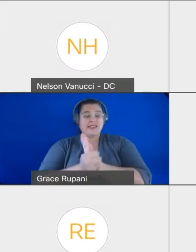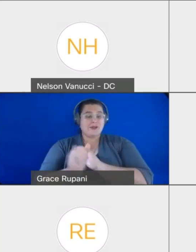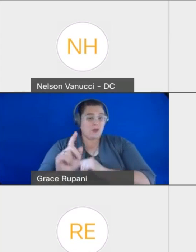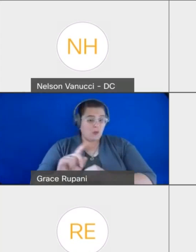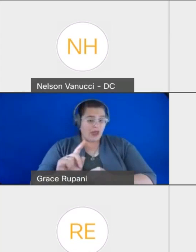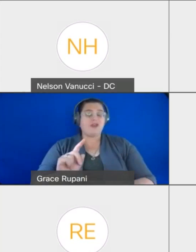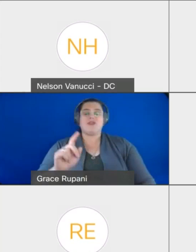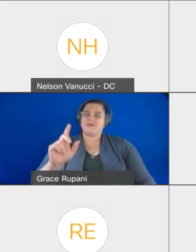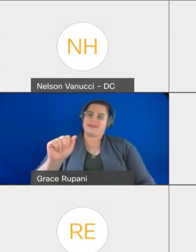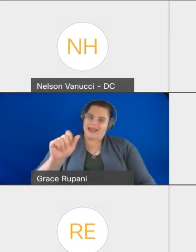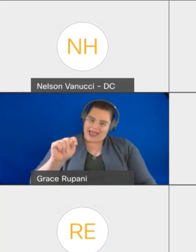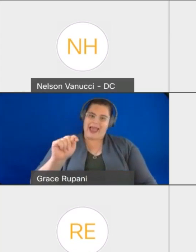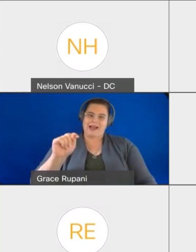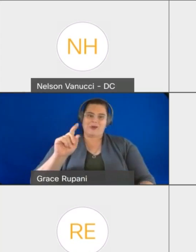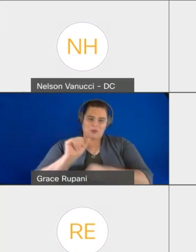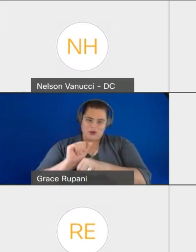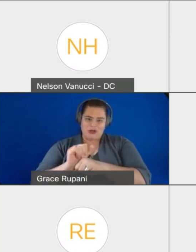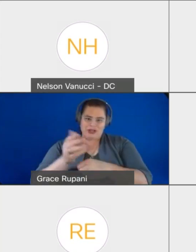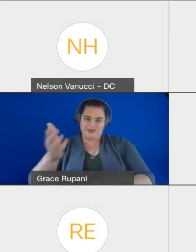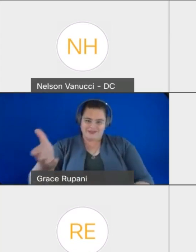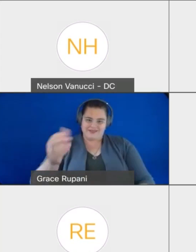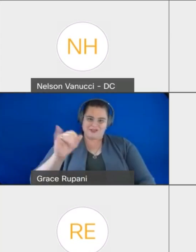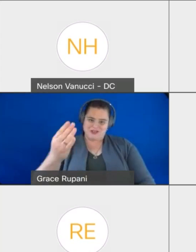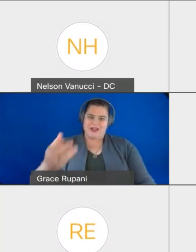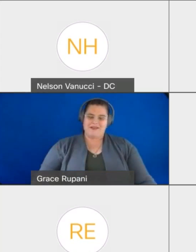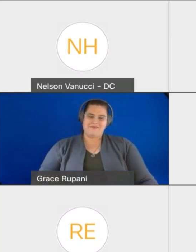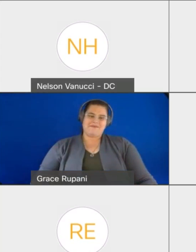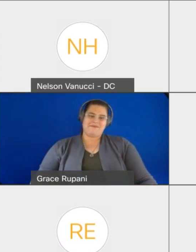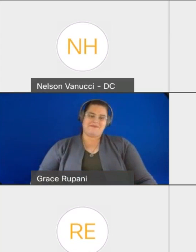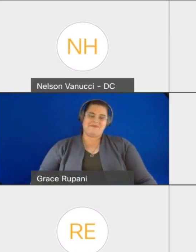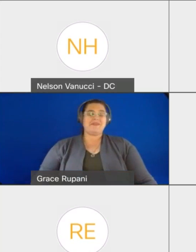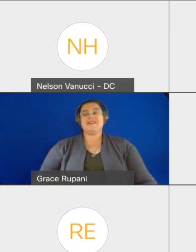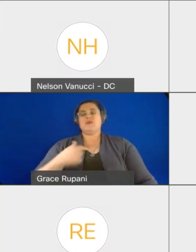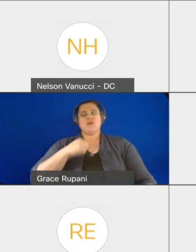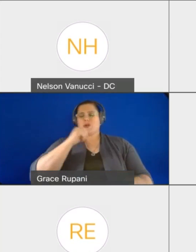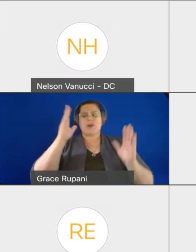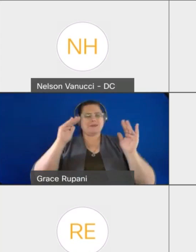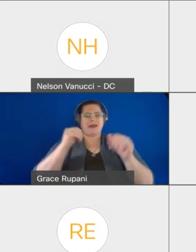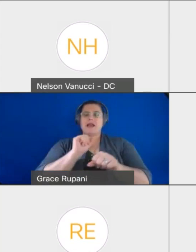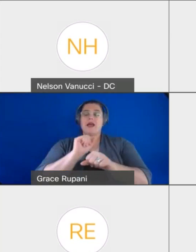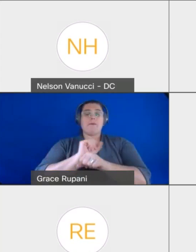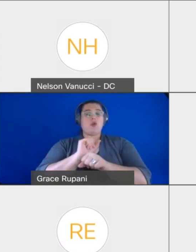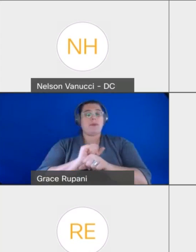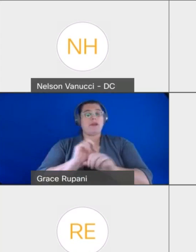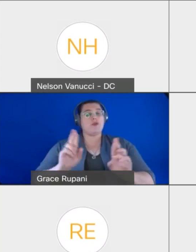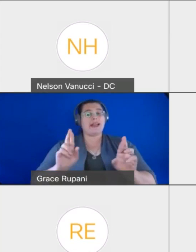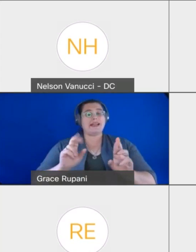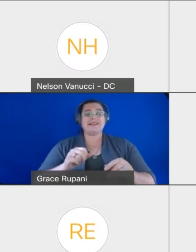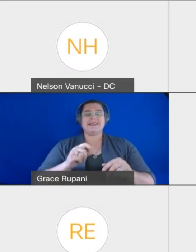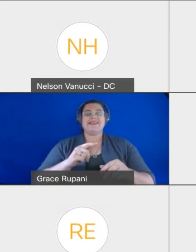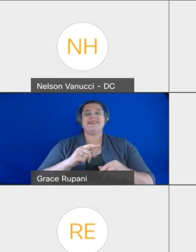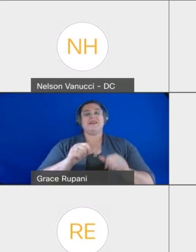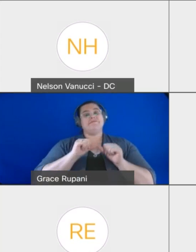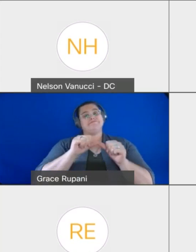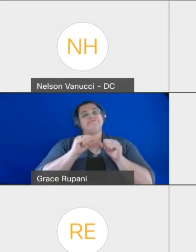And employment readiness is not intended to be something that goes on for years and years and years, but is something that